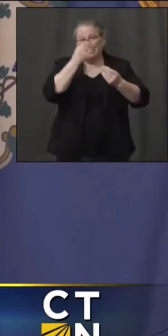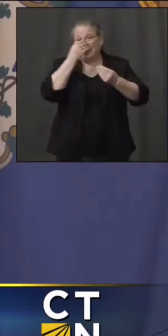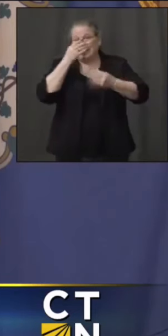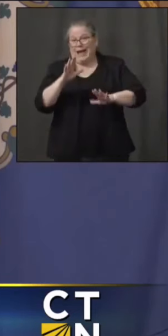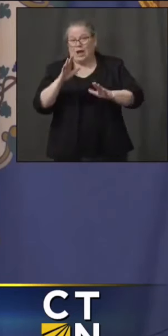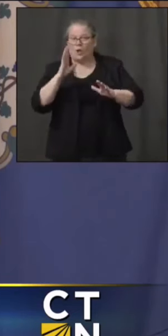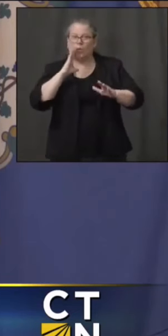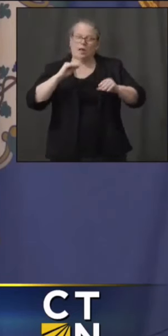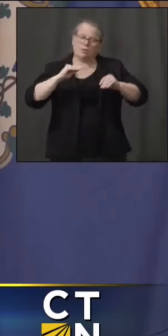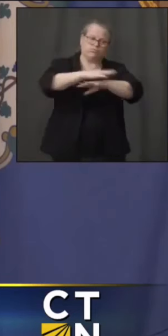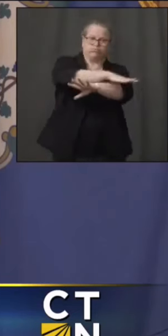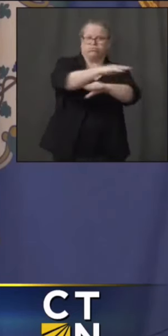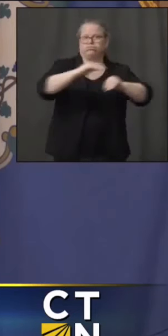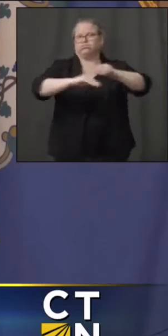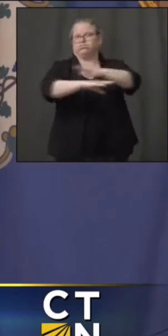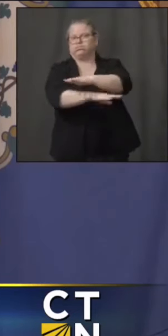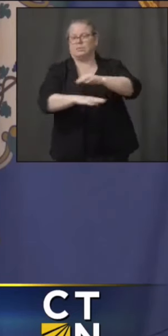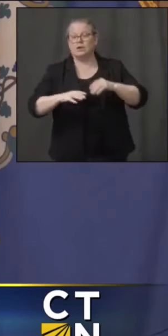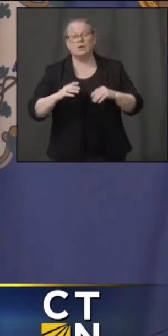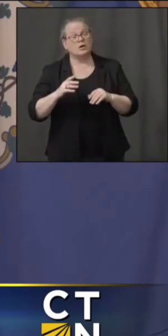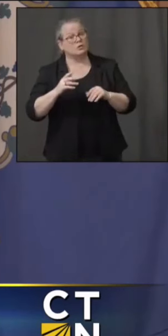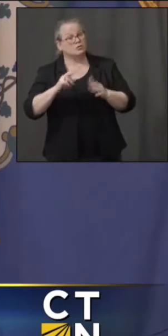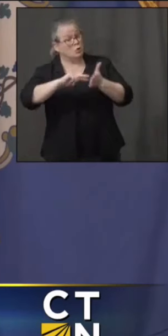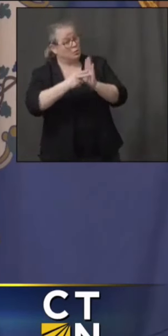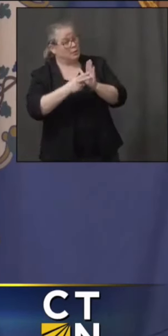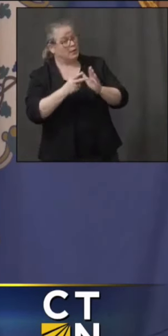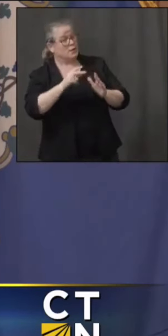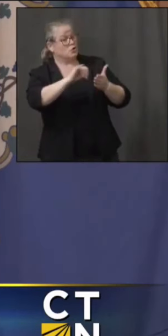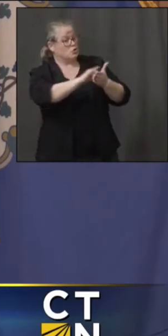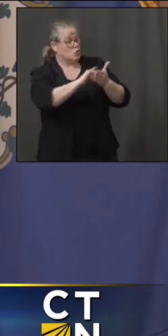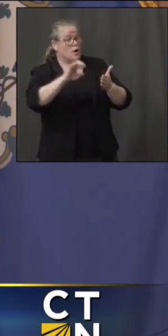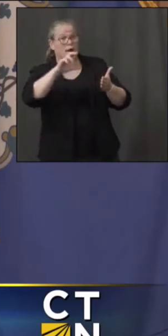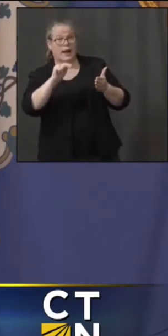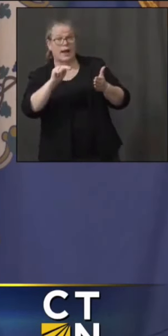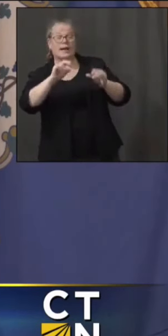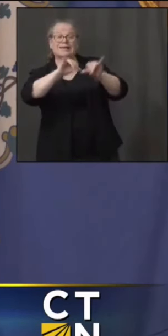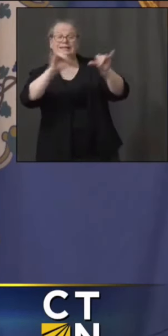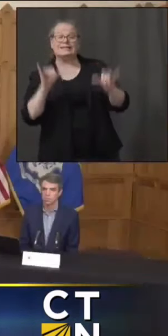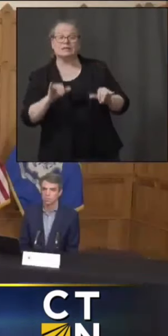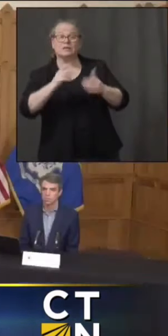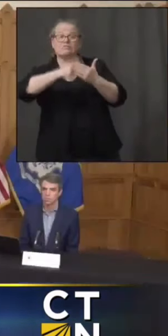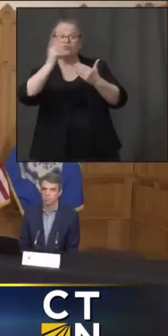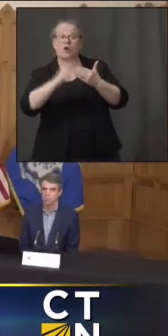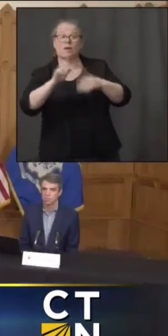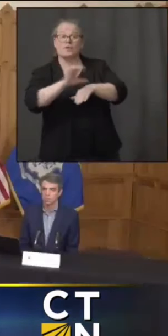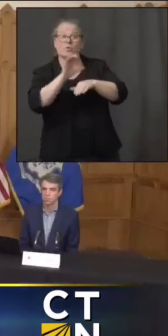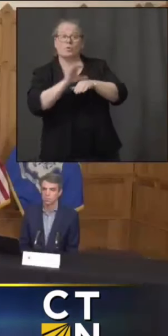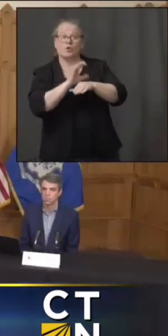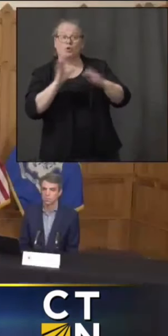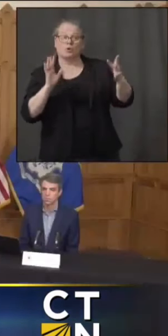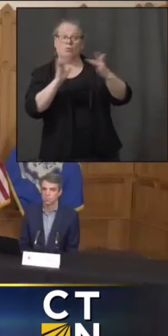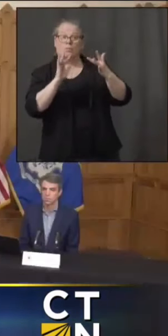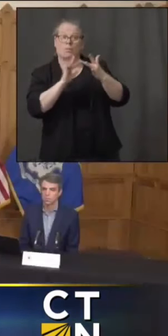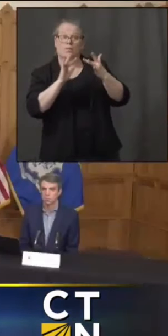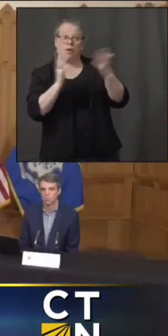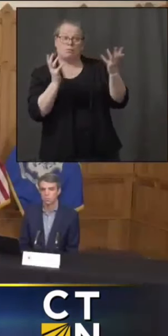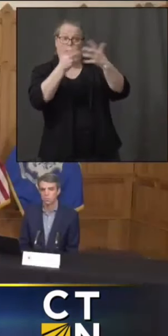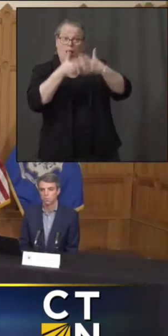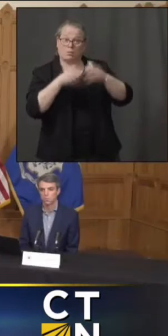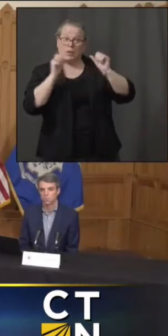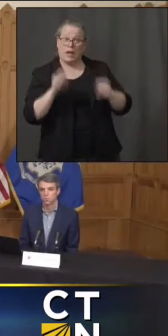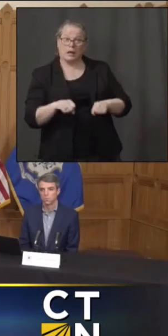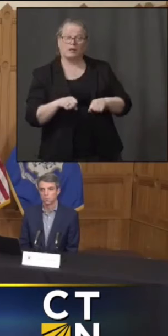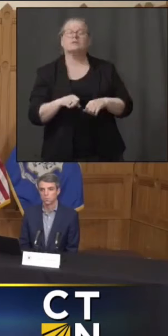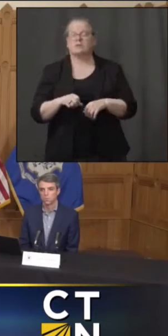talk to each other then? They'll be able to talk to each other. Thank you very much. Thank you. Move along next to